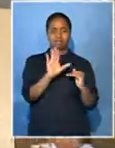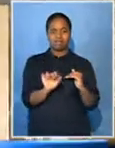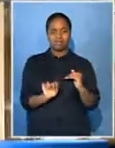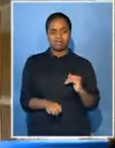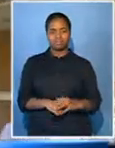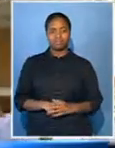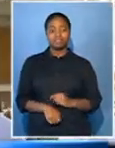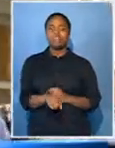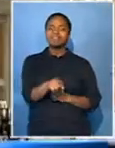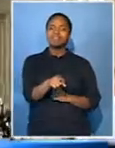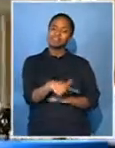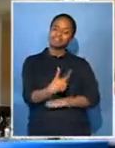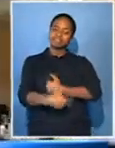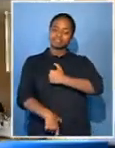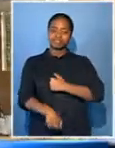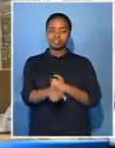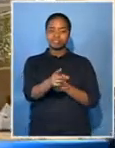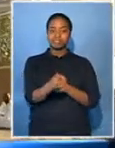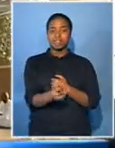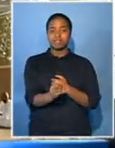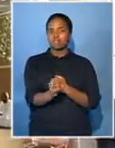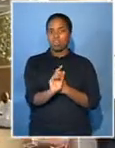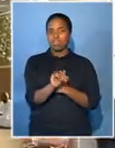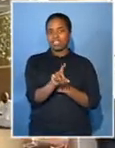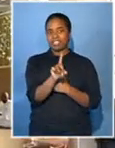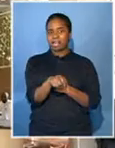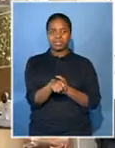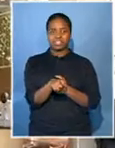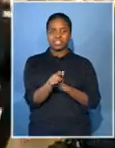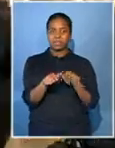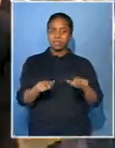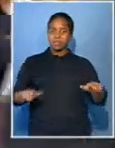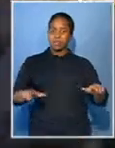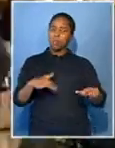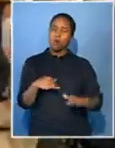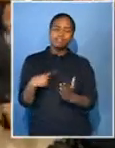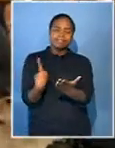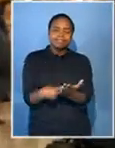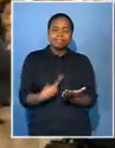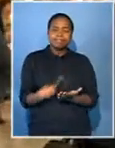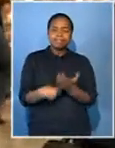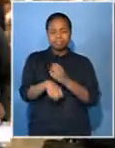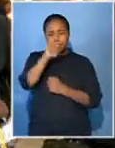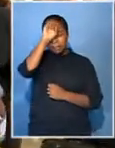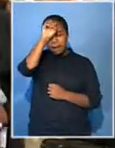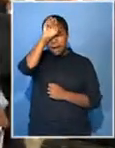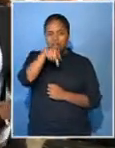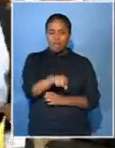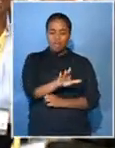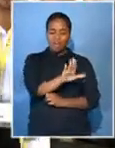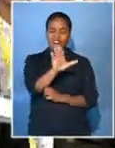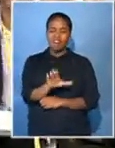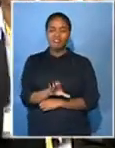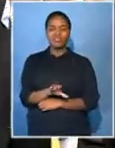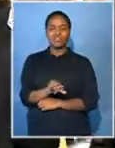Mining in Dubbo is hosting up to 7,800 delegates this year, proof of the interest in African mining. While it's agreed that the potential